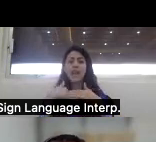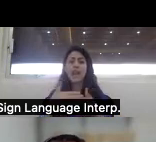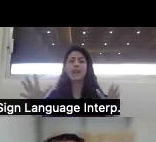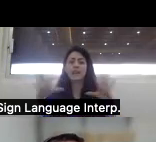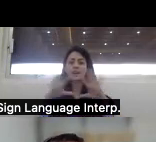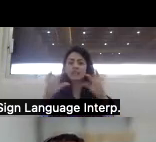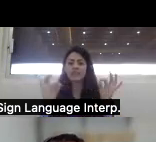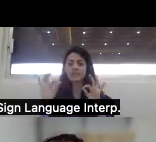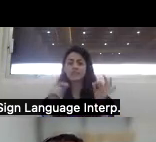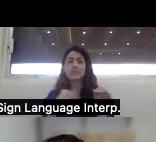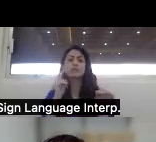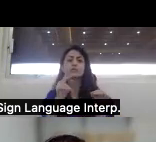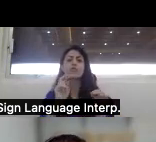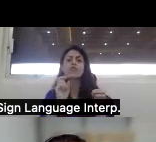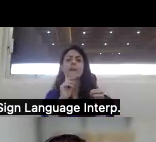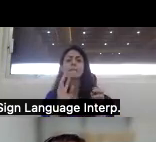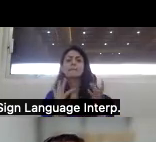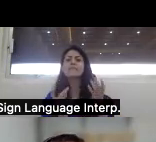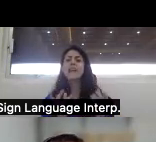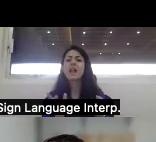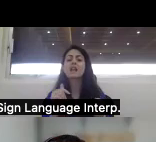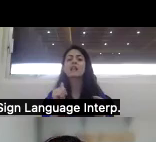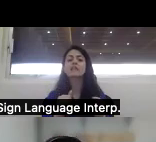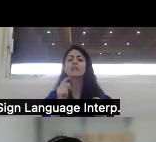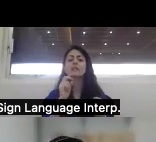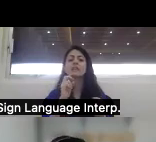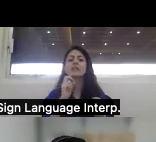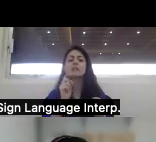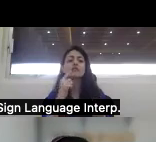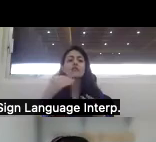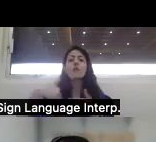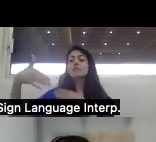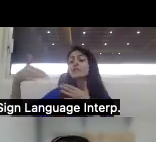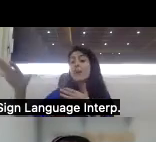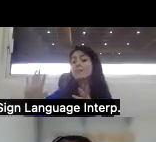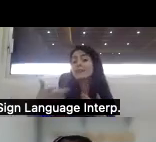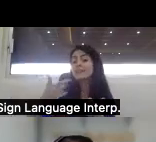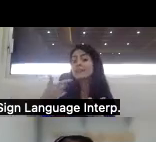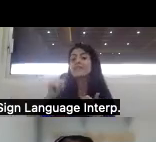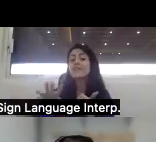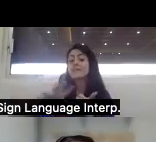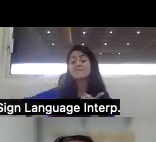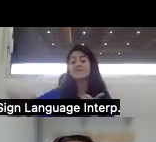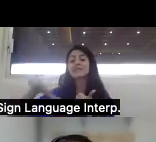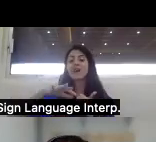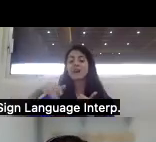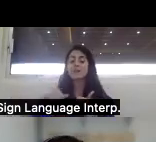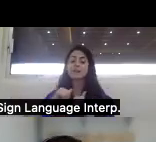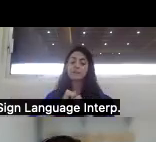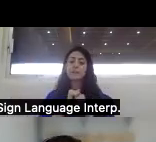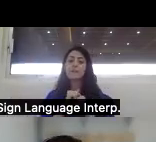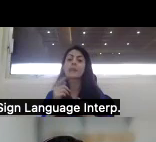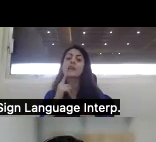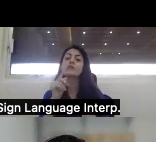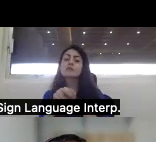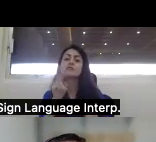or some breakthroughs at regional and country level. You are probably aware of the Ministerial Declaration on the Future of Social Protection in the Arab region. It was